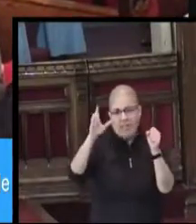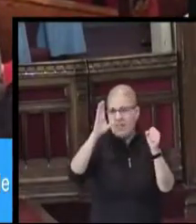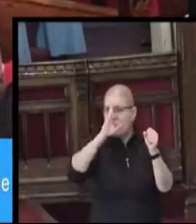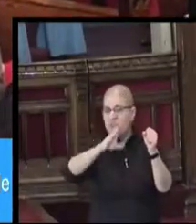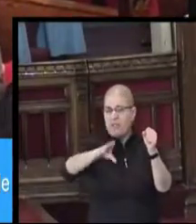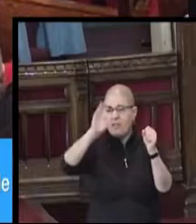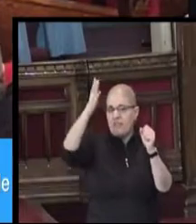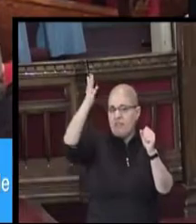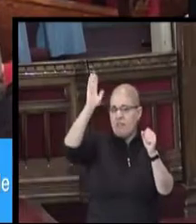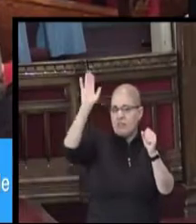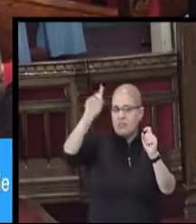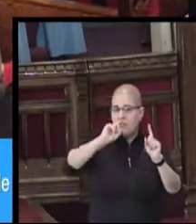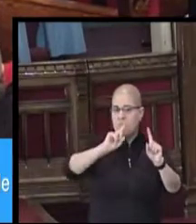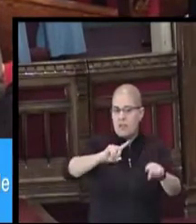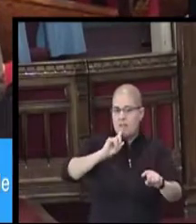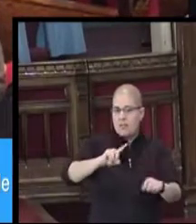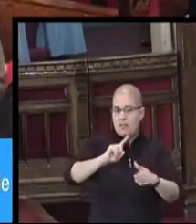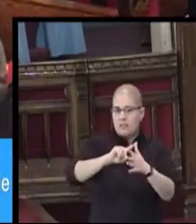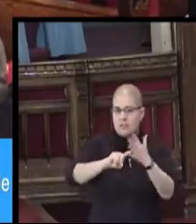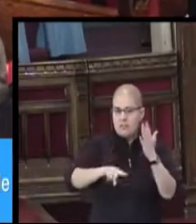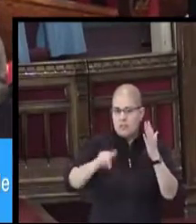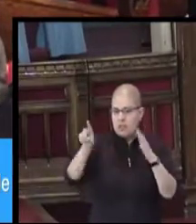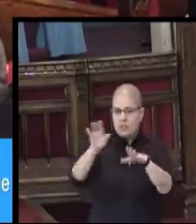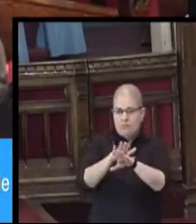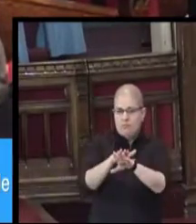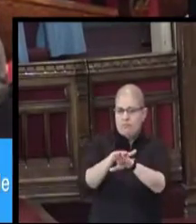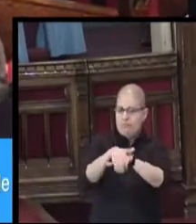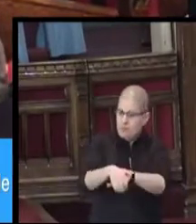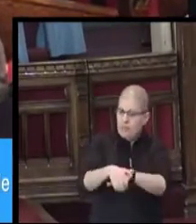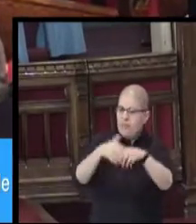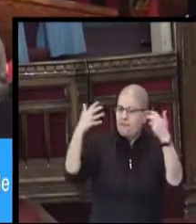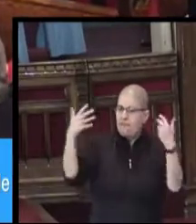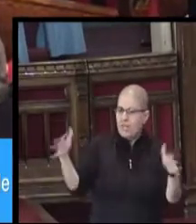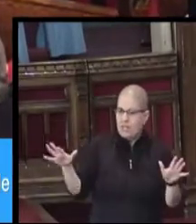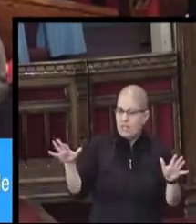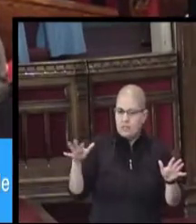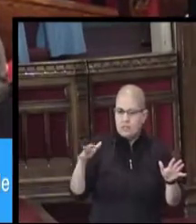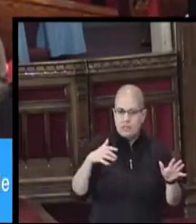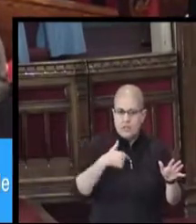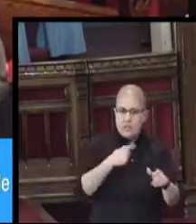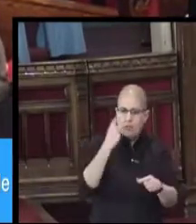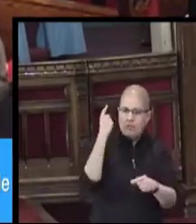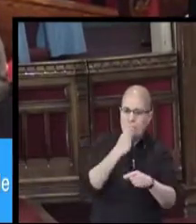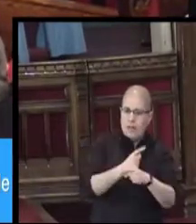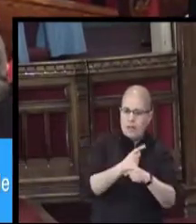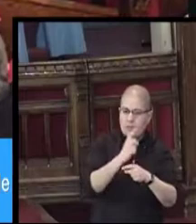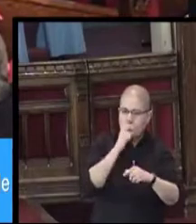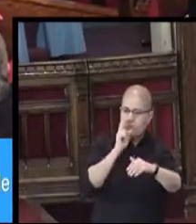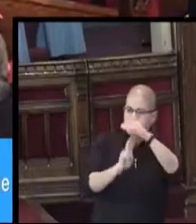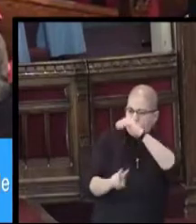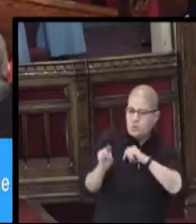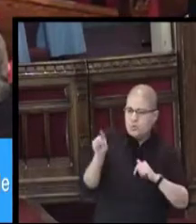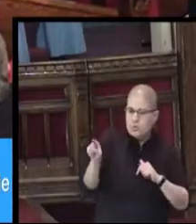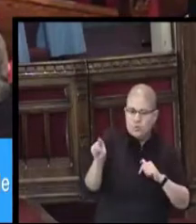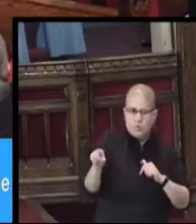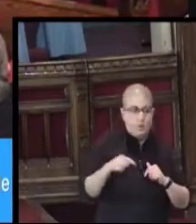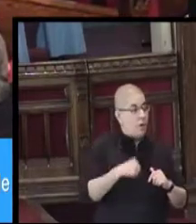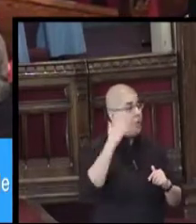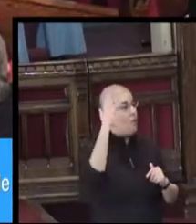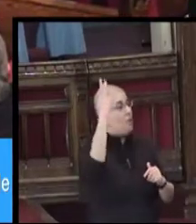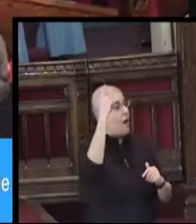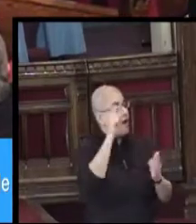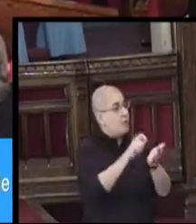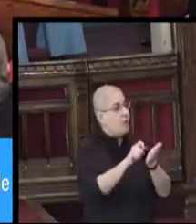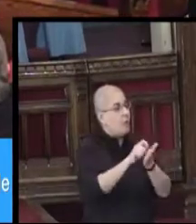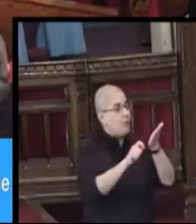commandments of God? You hypocrites! Isaiah was right when he prophesied about you, for he wrote,